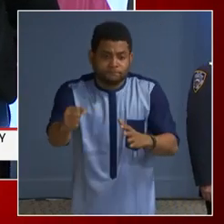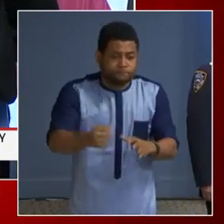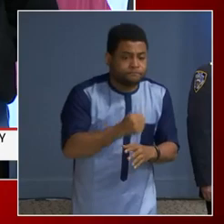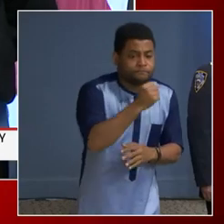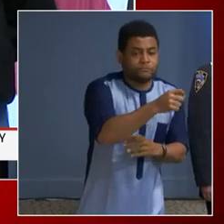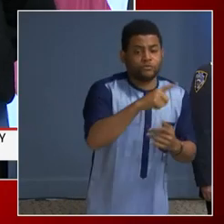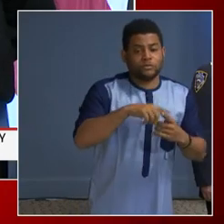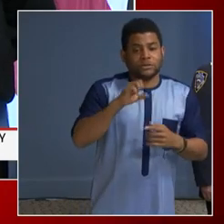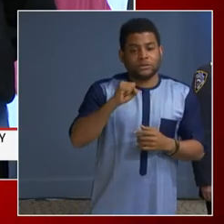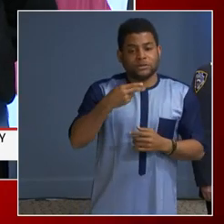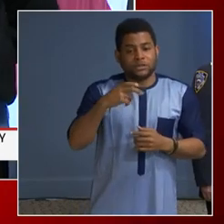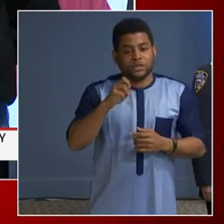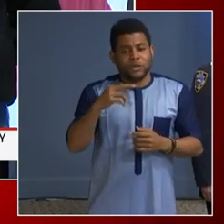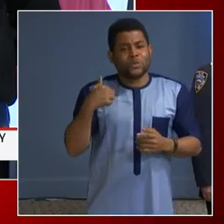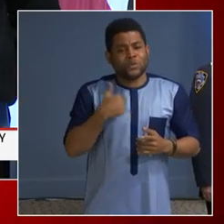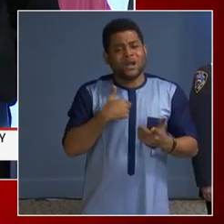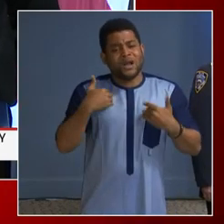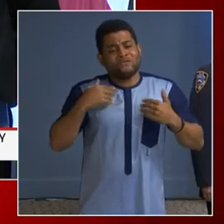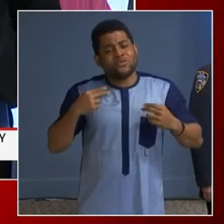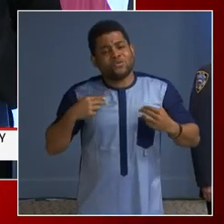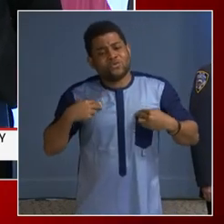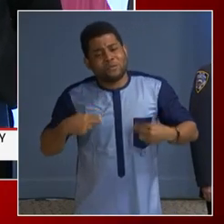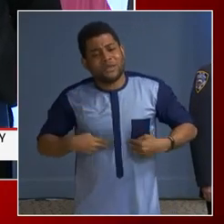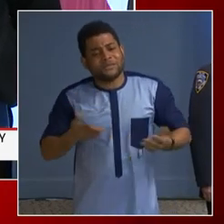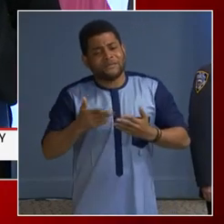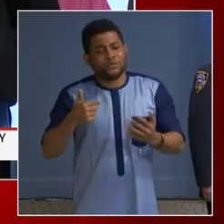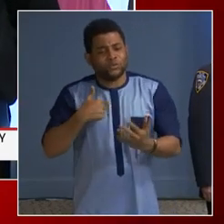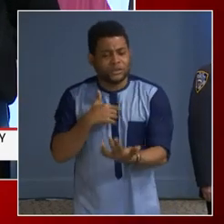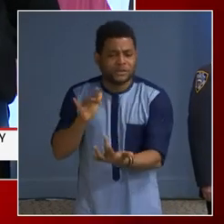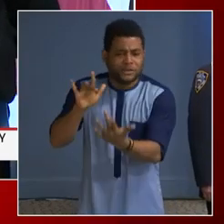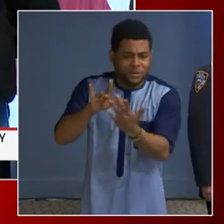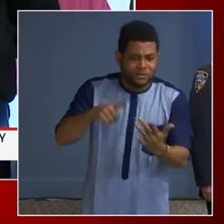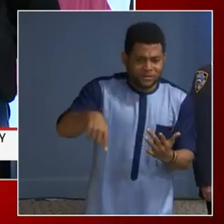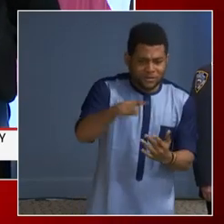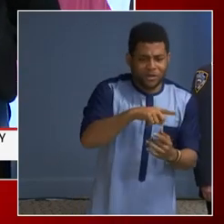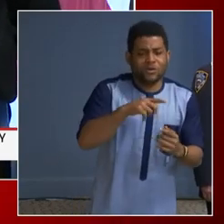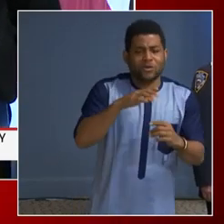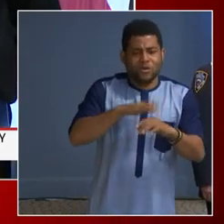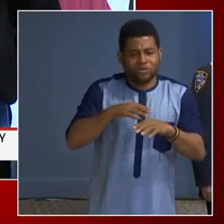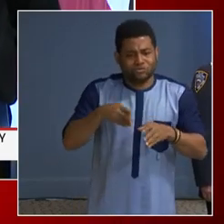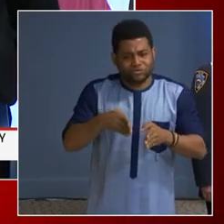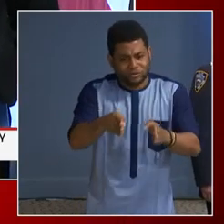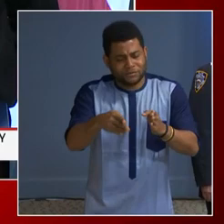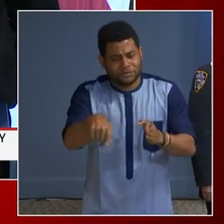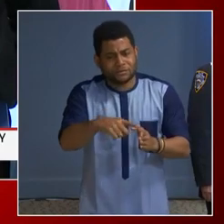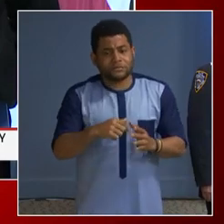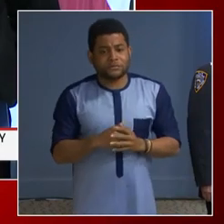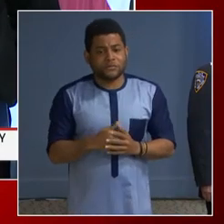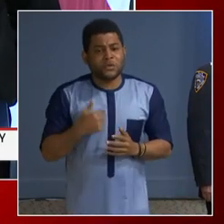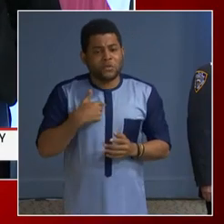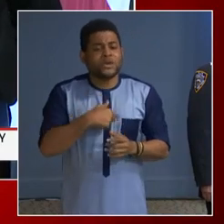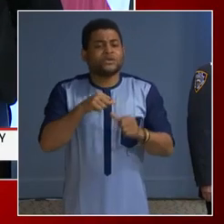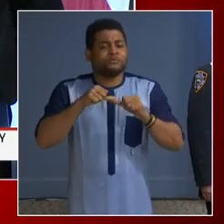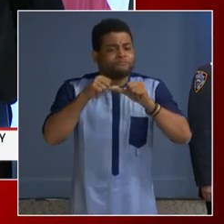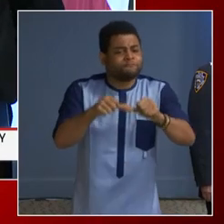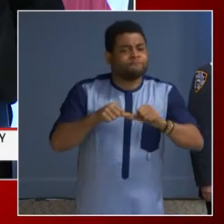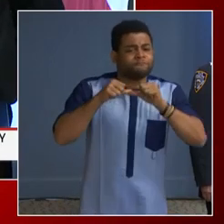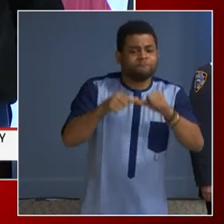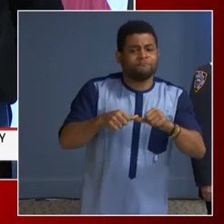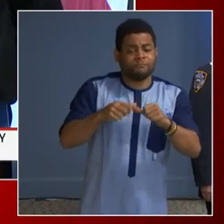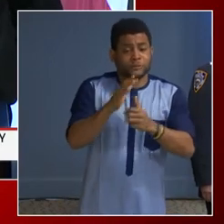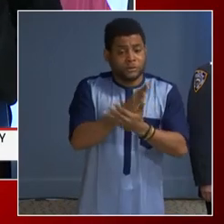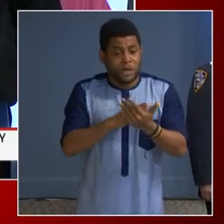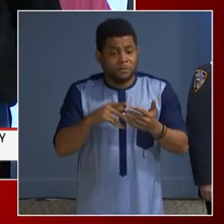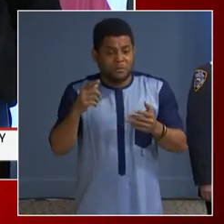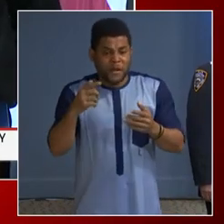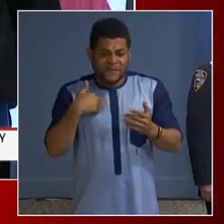human services workers are going to engage with people on the streets. We think that there will be some that we have to continue to work with